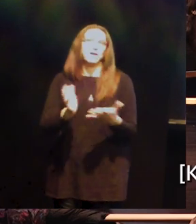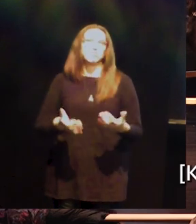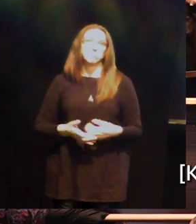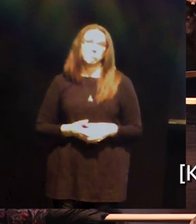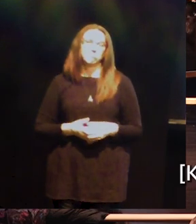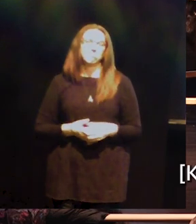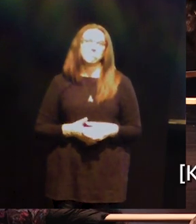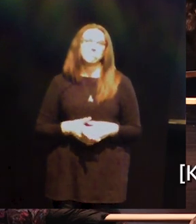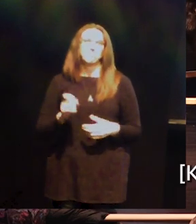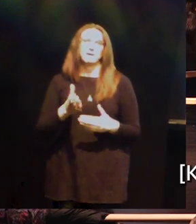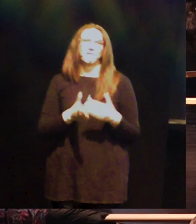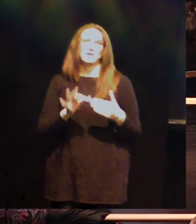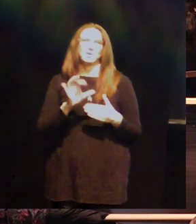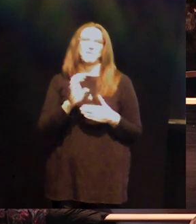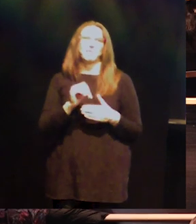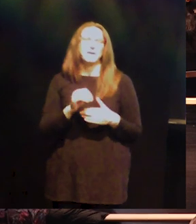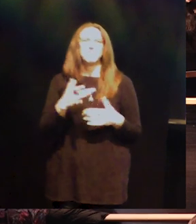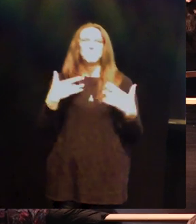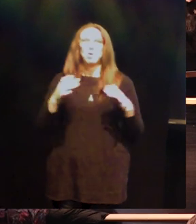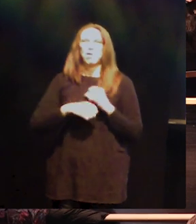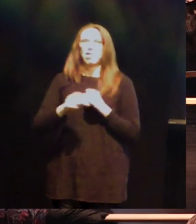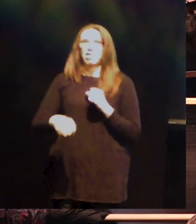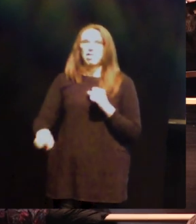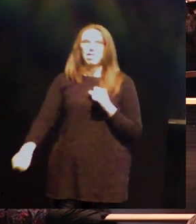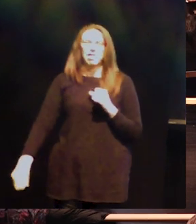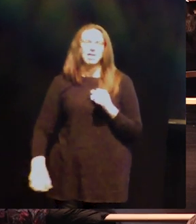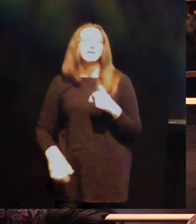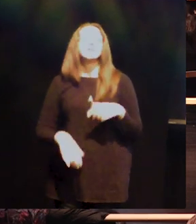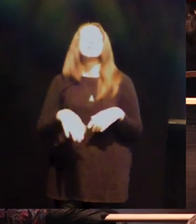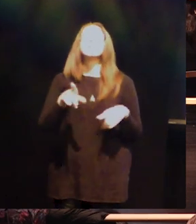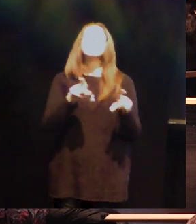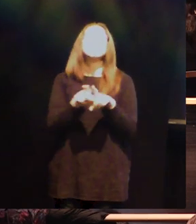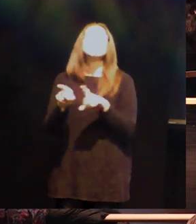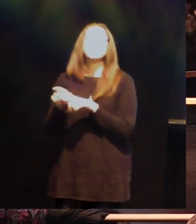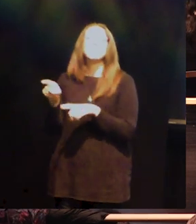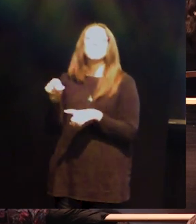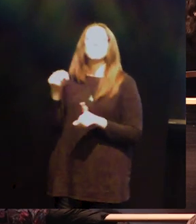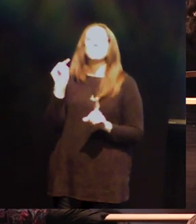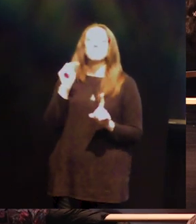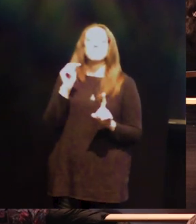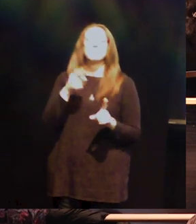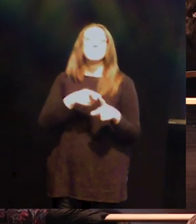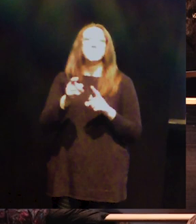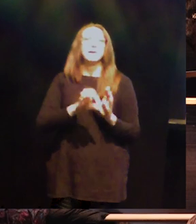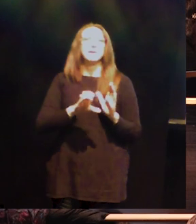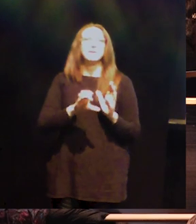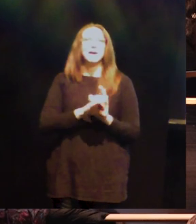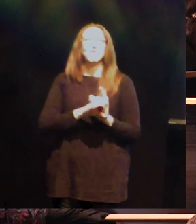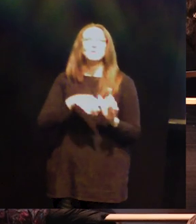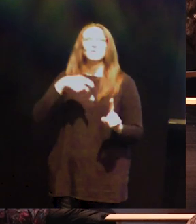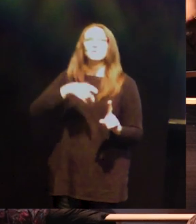like, Jesus Christ, this movie's going to be so long if we don't hurry up. But the other thing was she was his dog